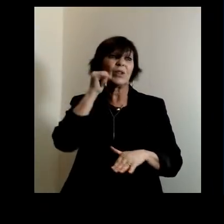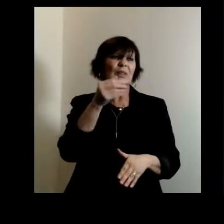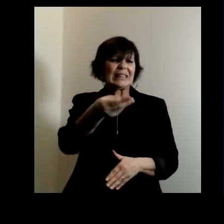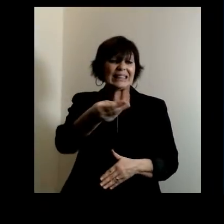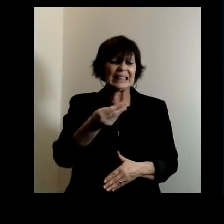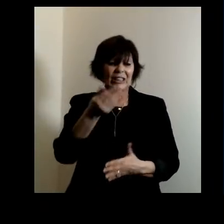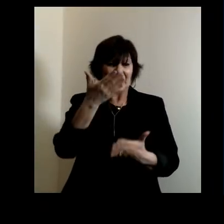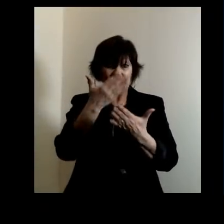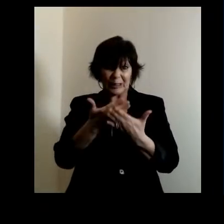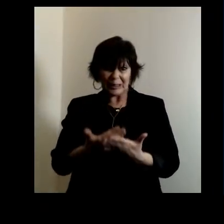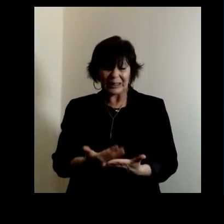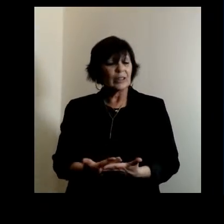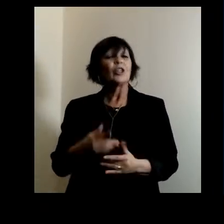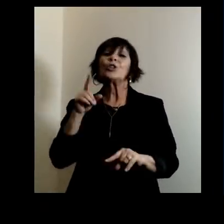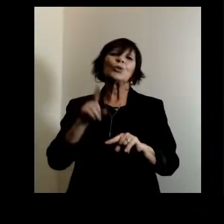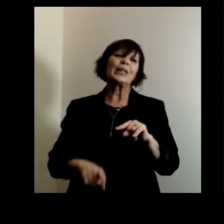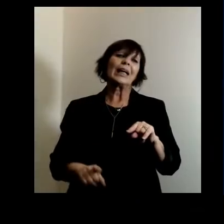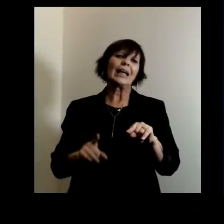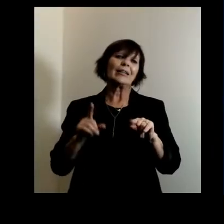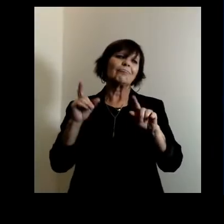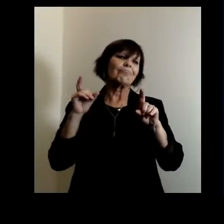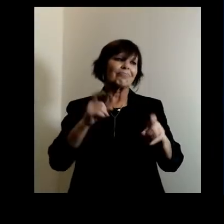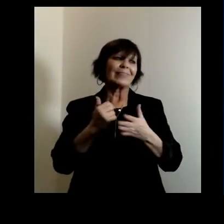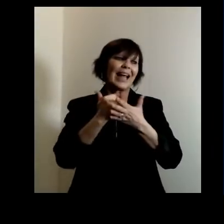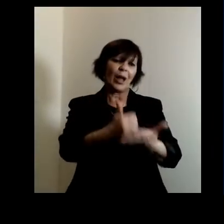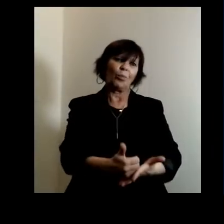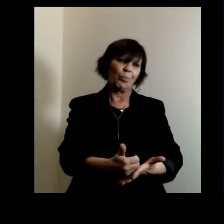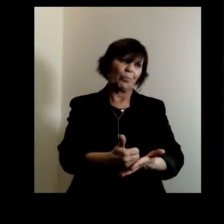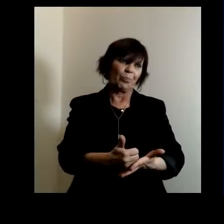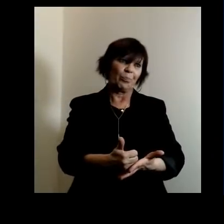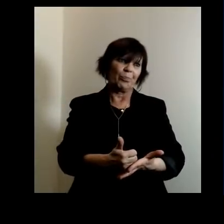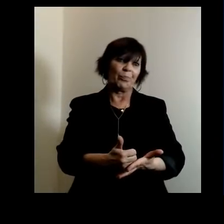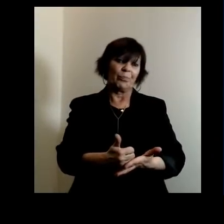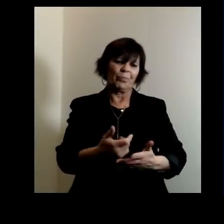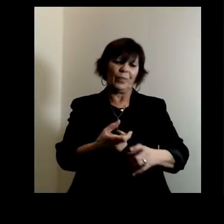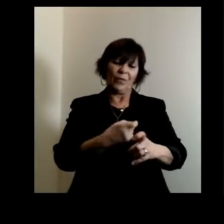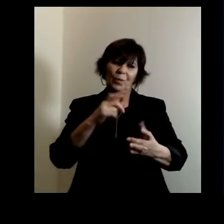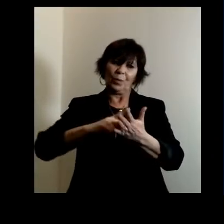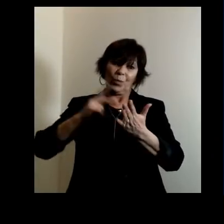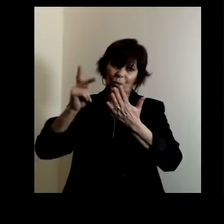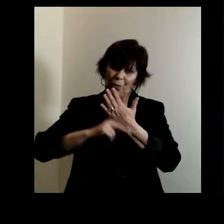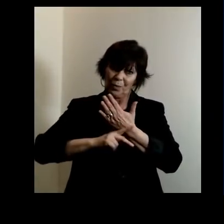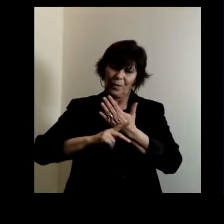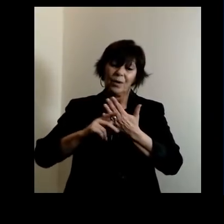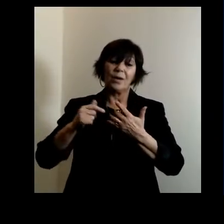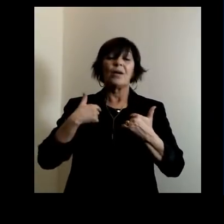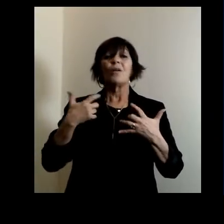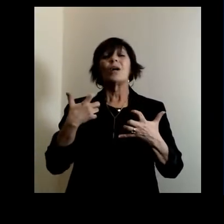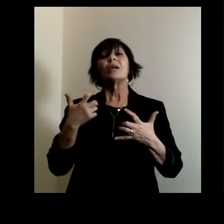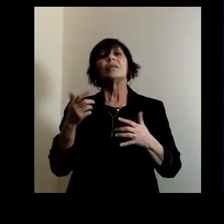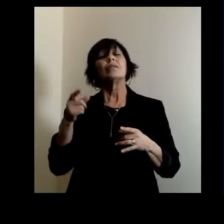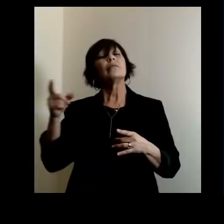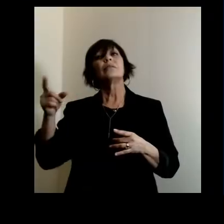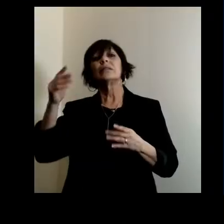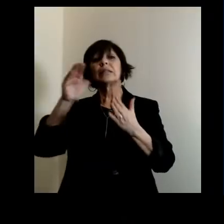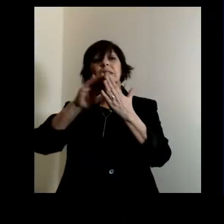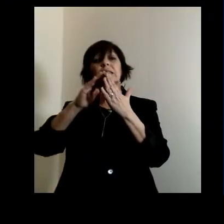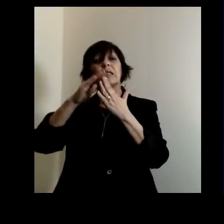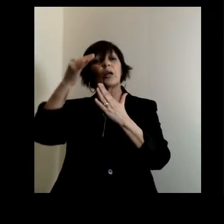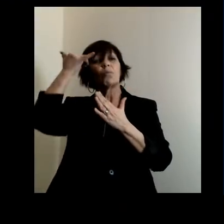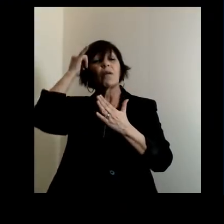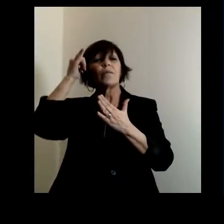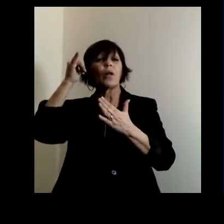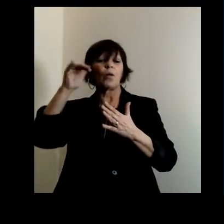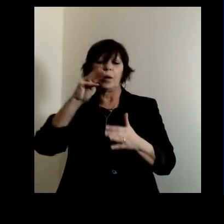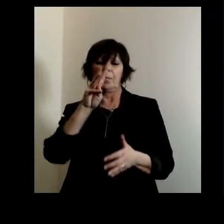verification documents, you cannot receive assistance from the program. So I want to commend the City of Buffalo and Mayor Brown because